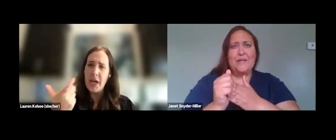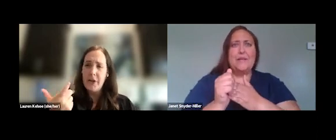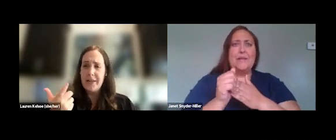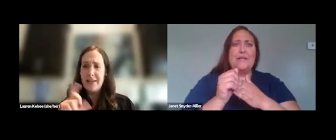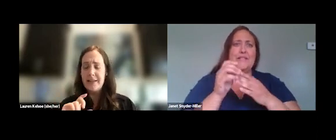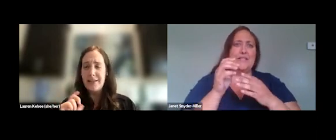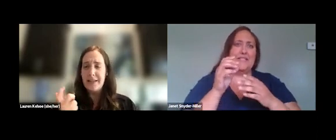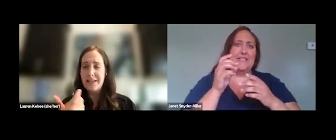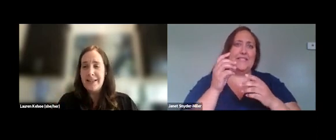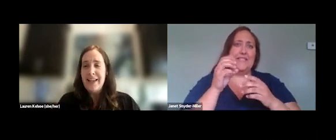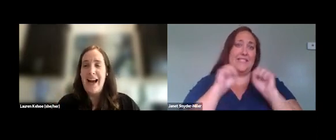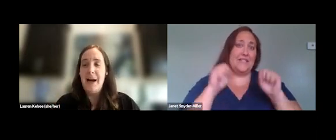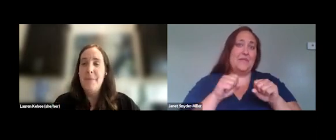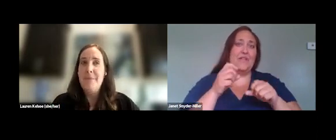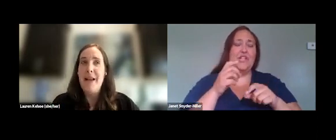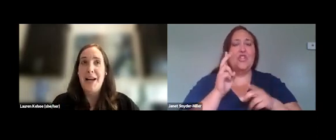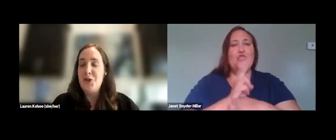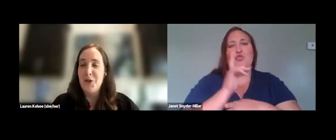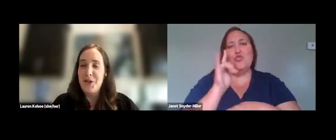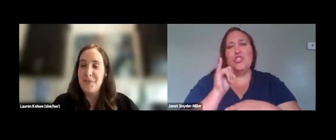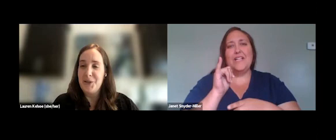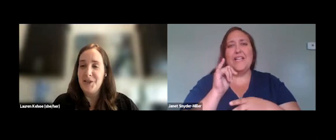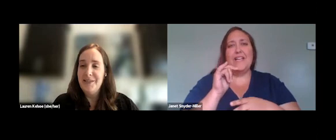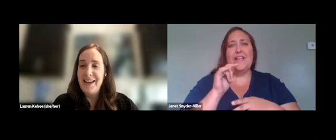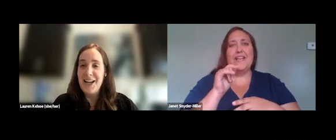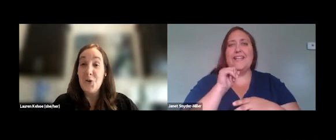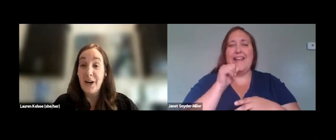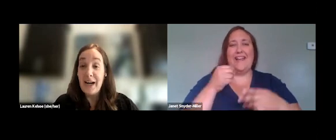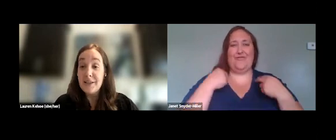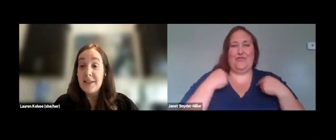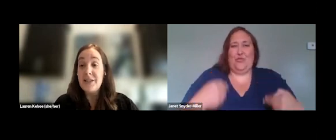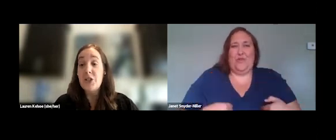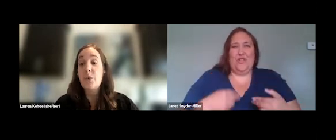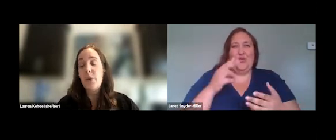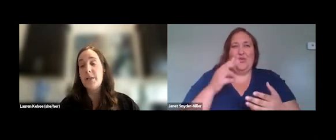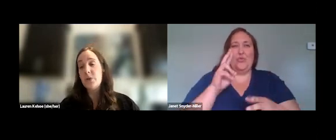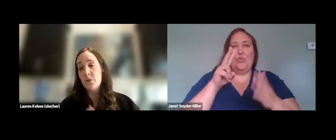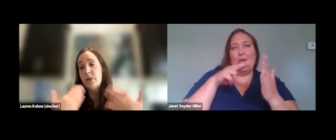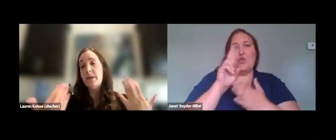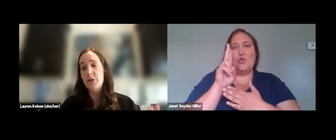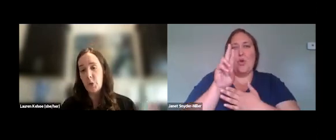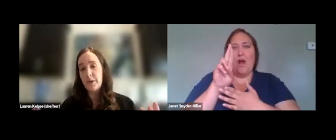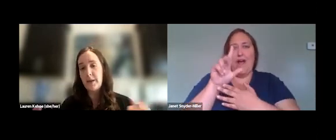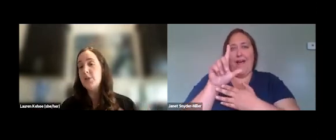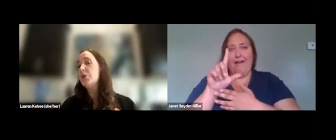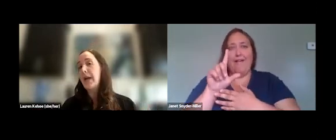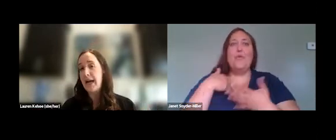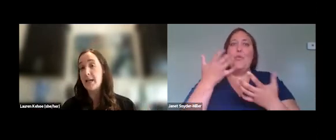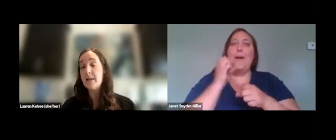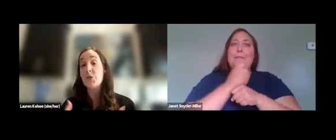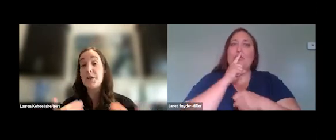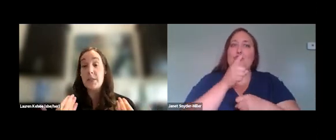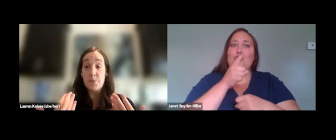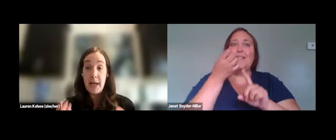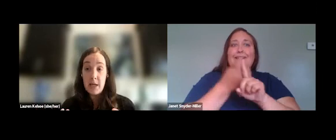usually generate these not human readable URLs. And so we wanted to ensure that each